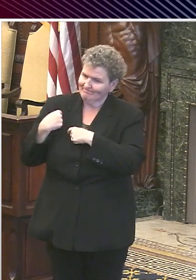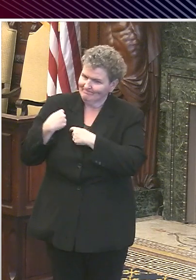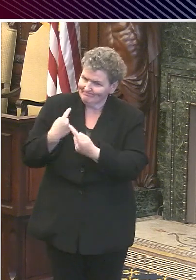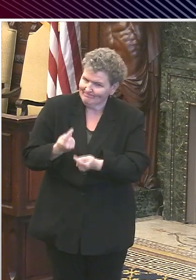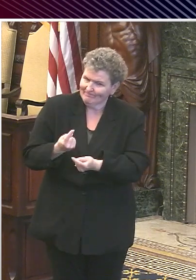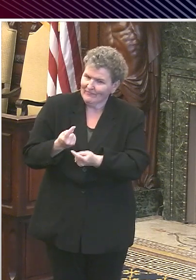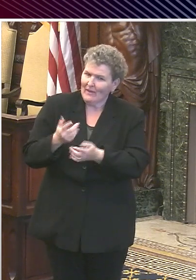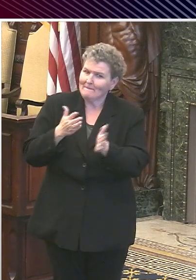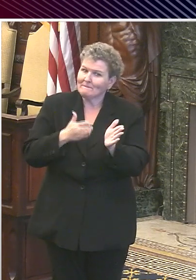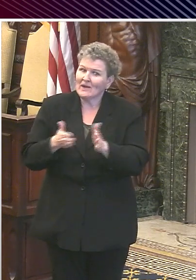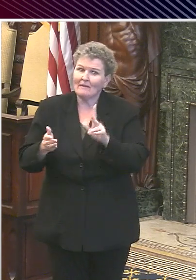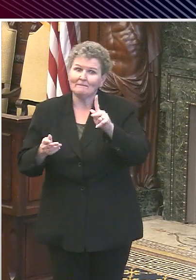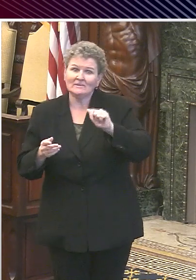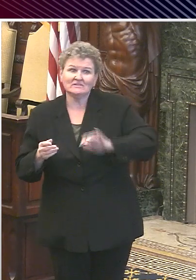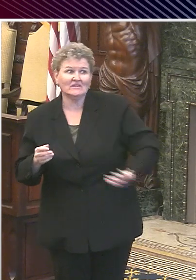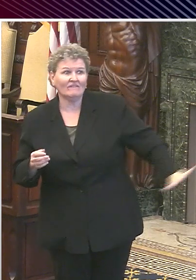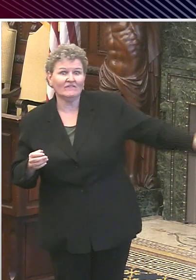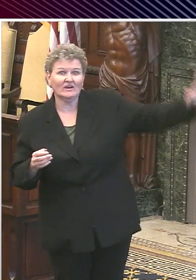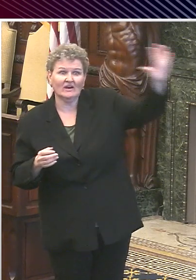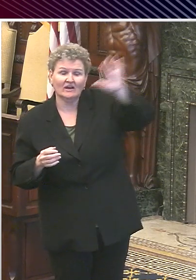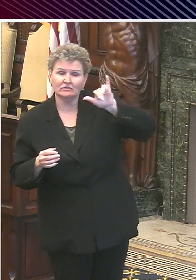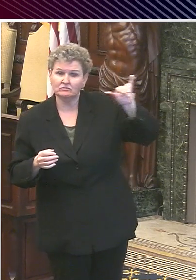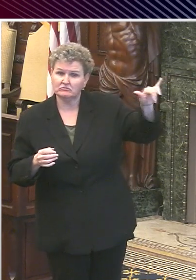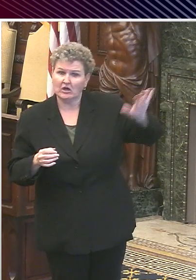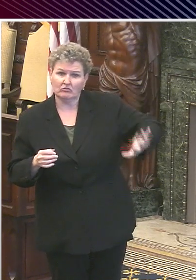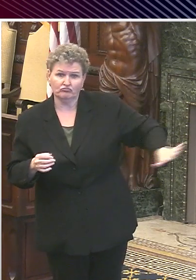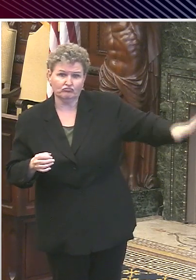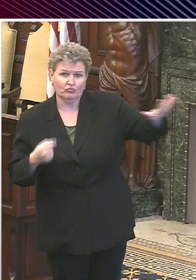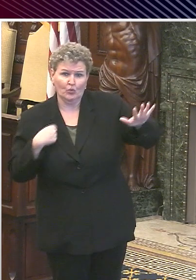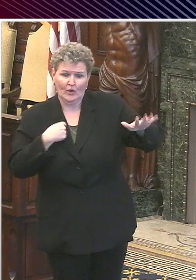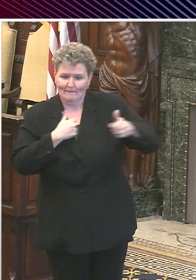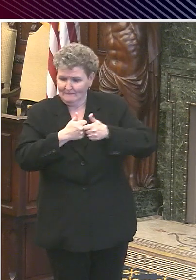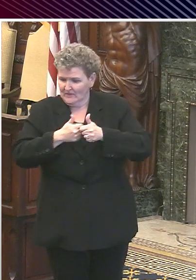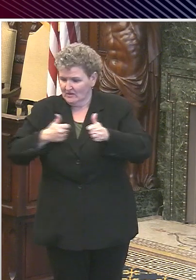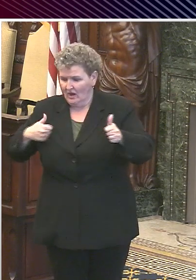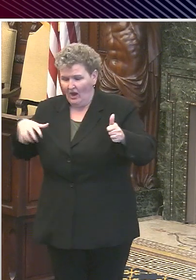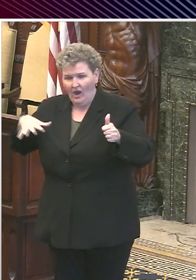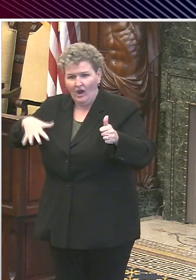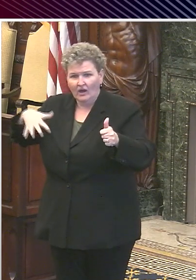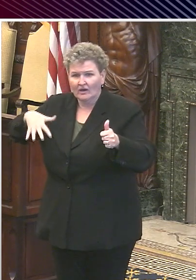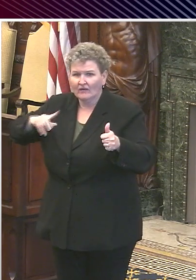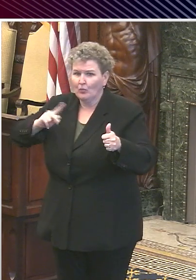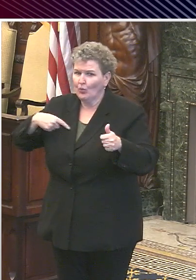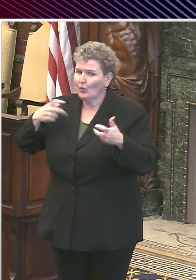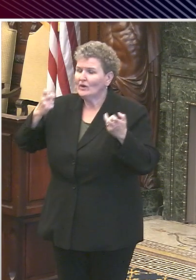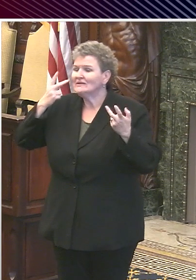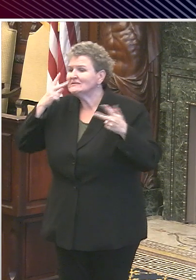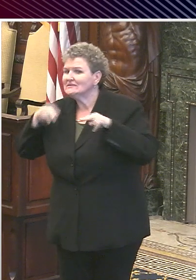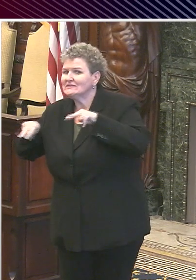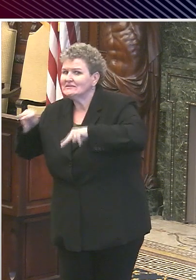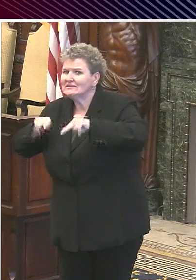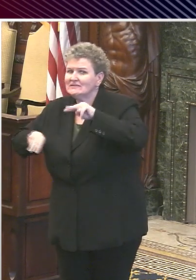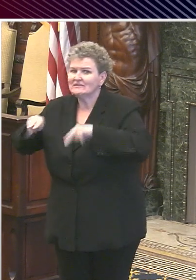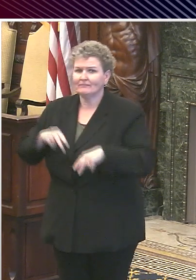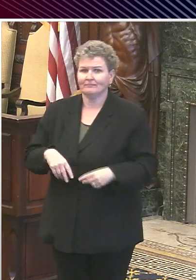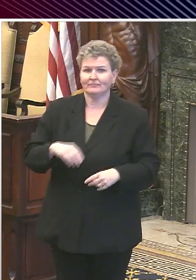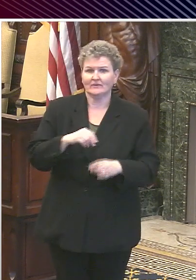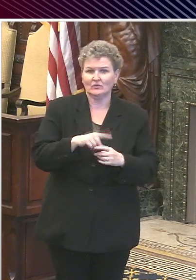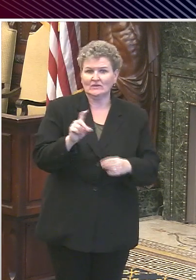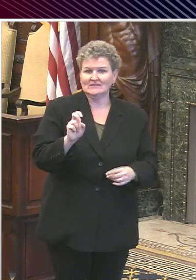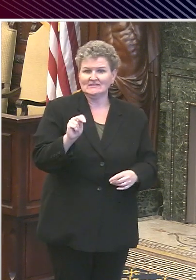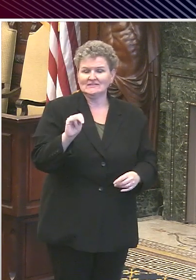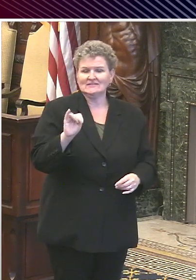think it's appropriate for us to be more restrictive, we'll continue to be that way. Okay, thank you. Thank you, Martin. Let's go to Denise Clay of